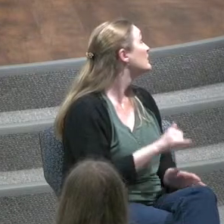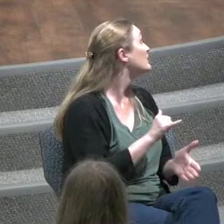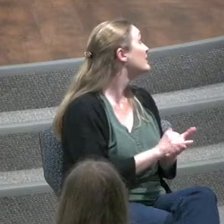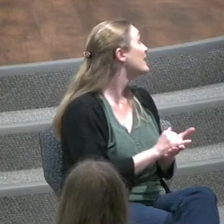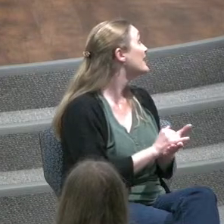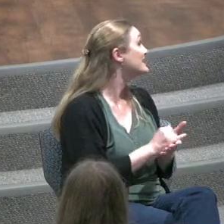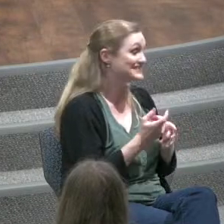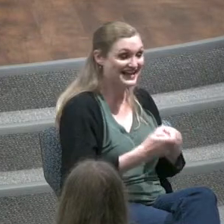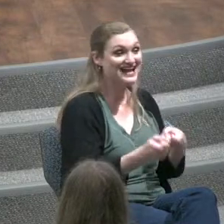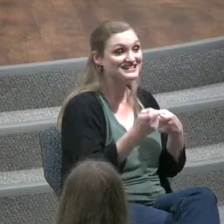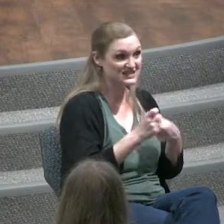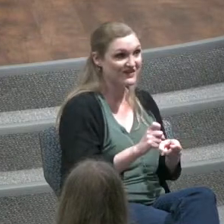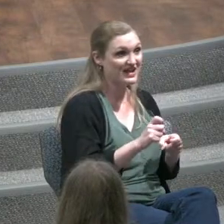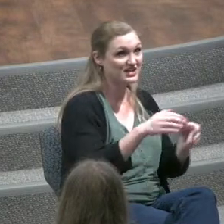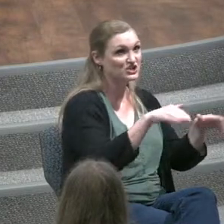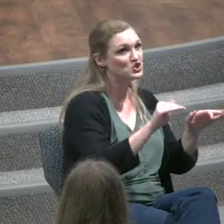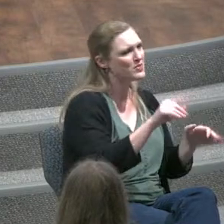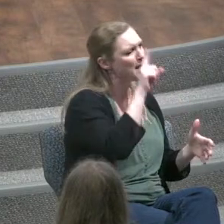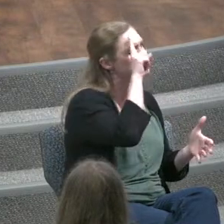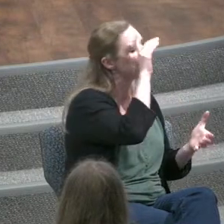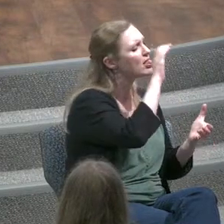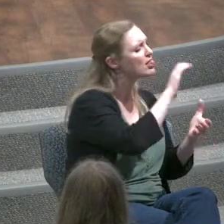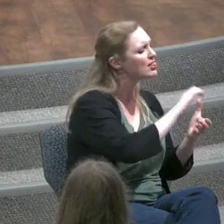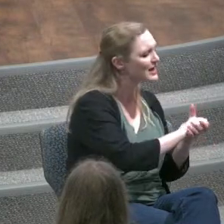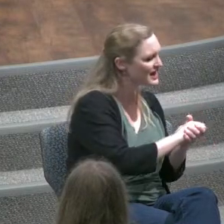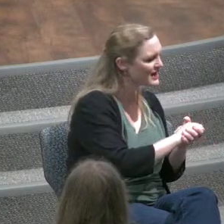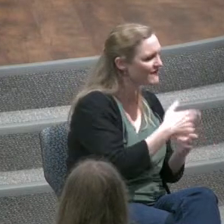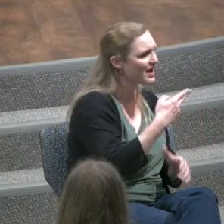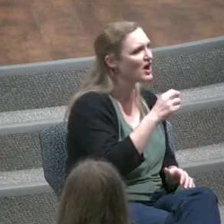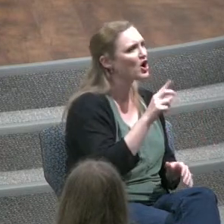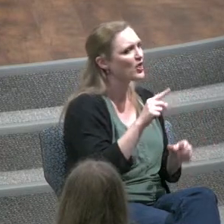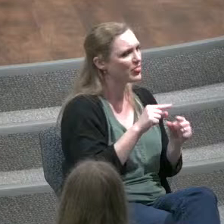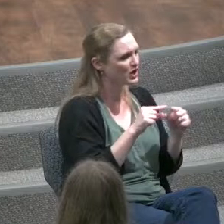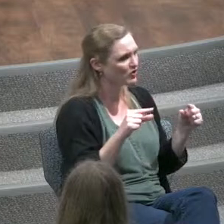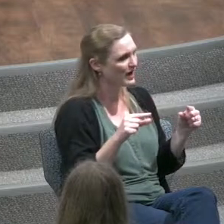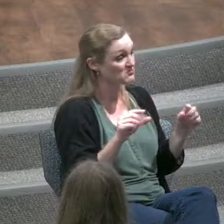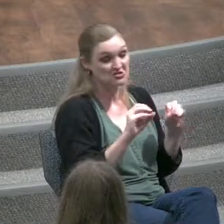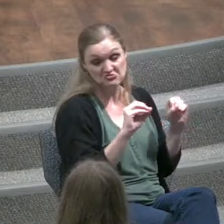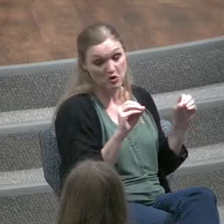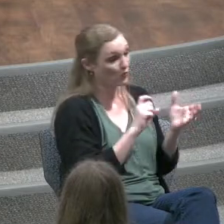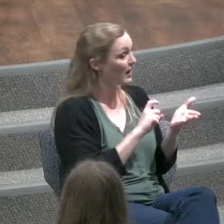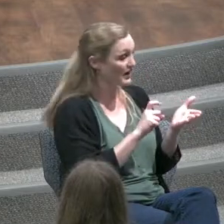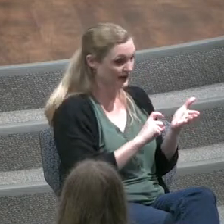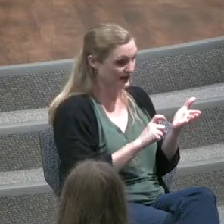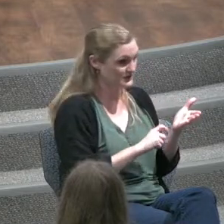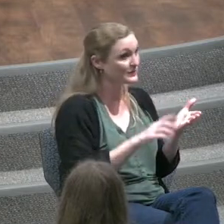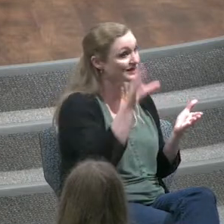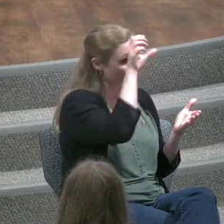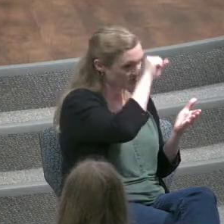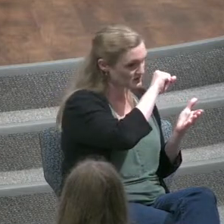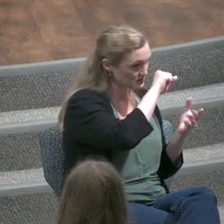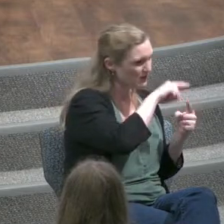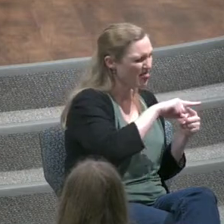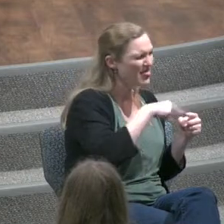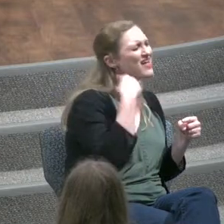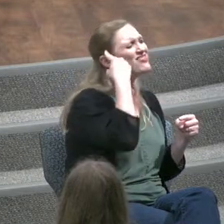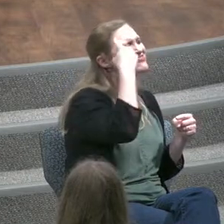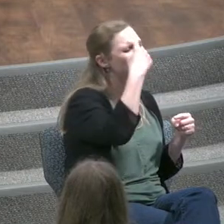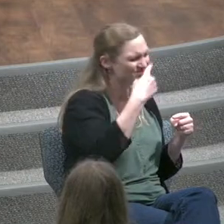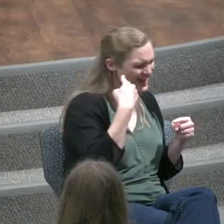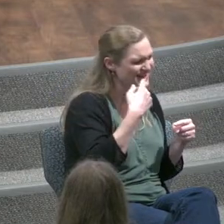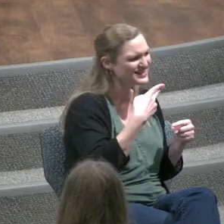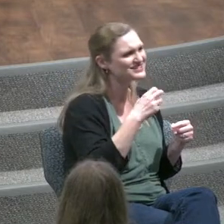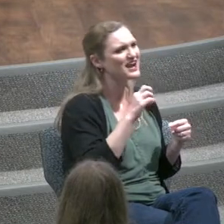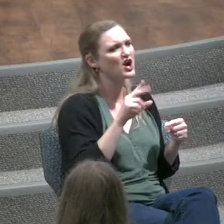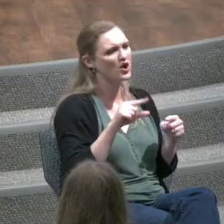this is the excavated tomb, which is believed to be the tomb of Herod the Great. There's no inscription there. It is believed to be the tomb of Herod